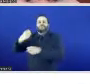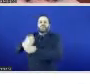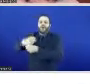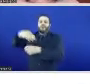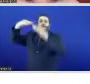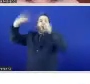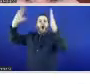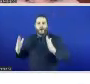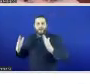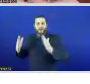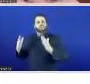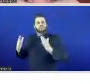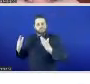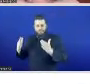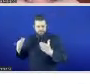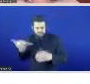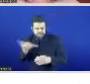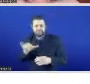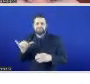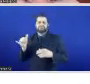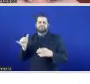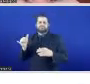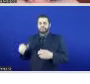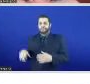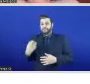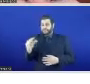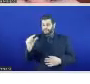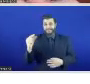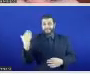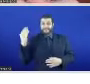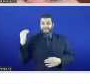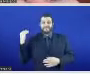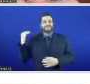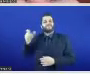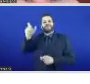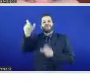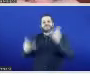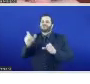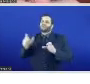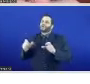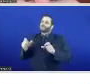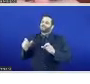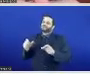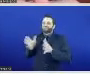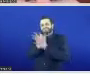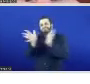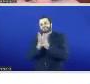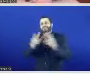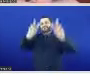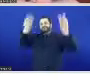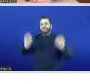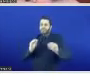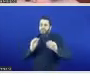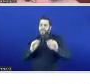young girls' education. We could go so far with a serious investment and how we're going to catch children